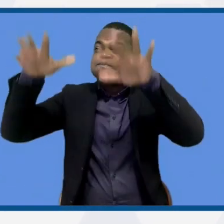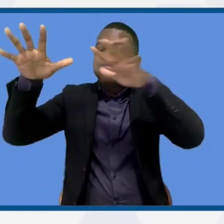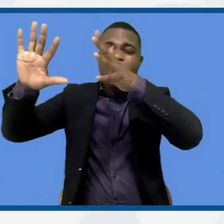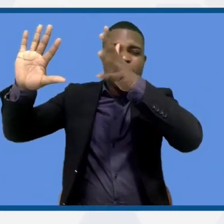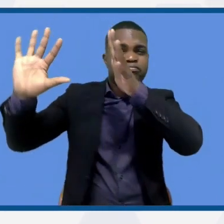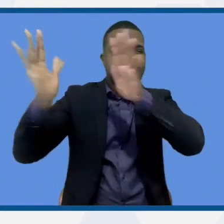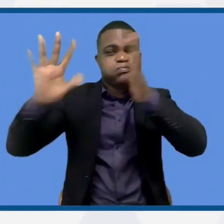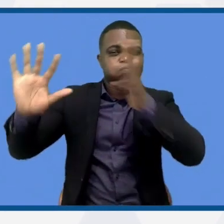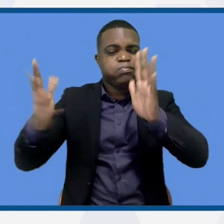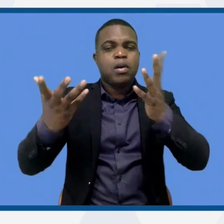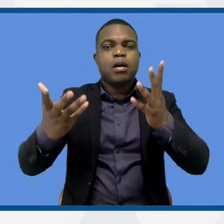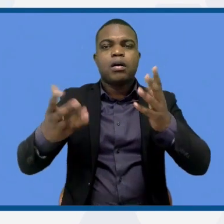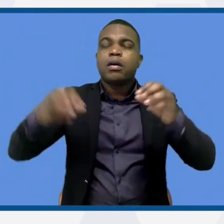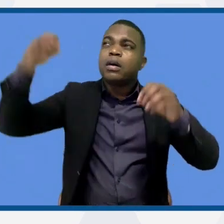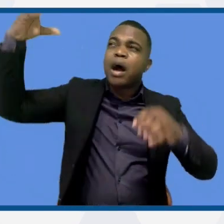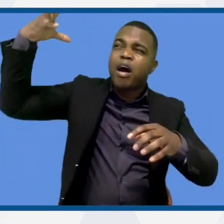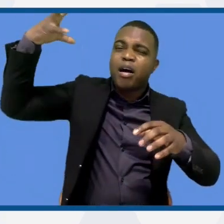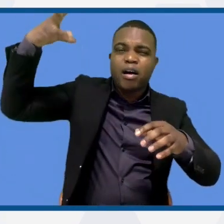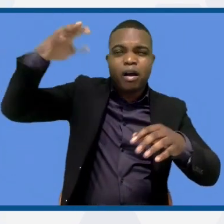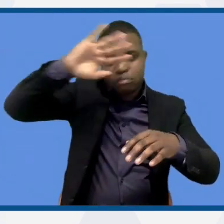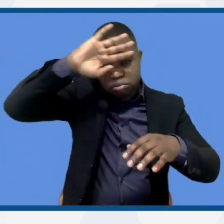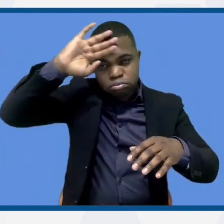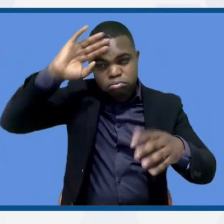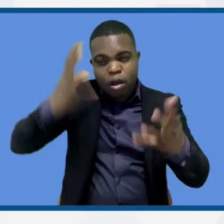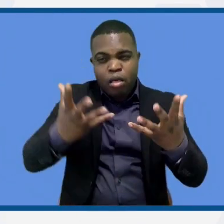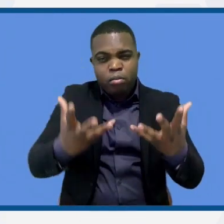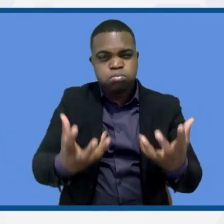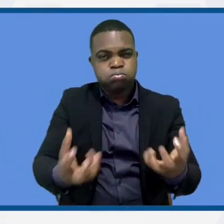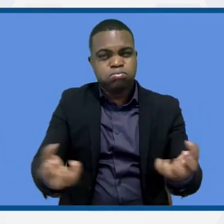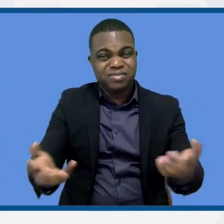the impact of these threats in multiple sectors: energy,